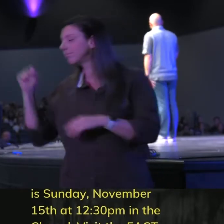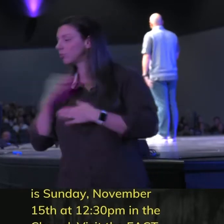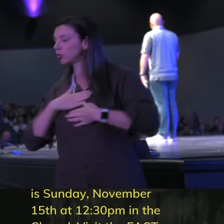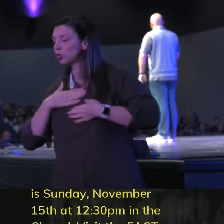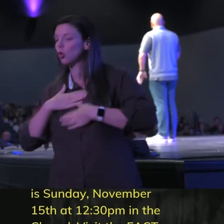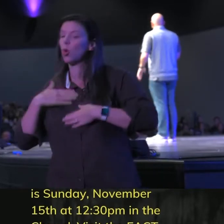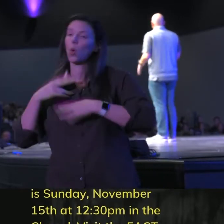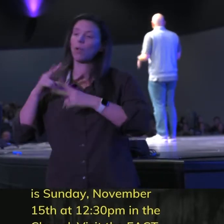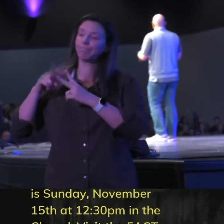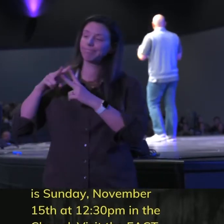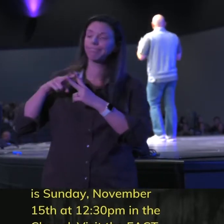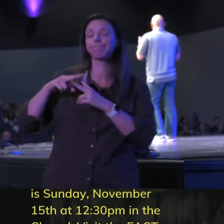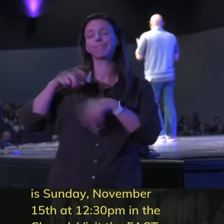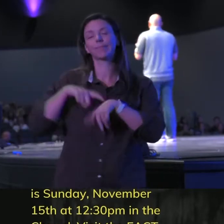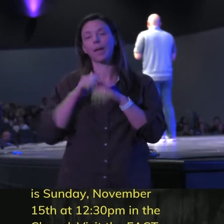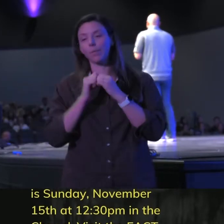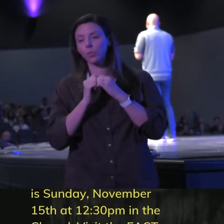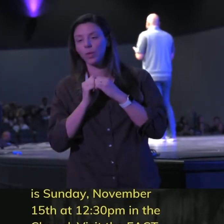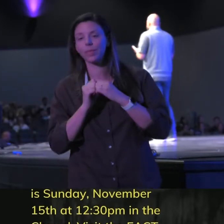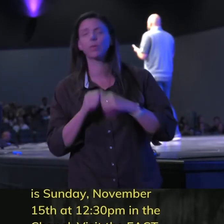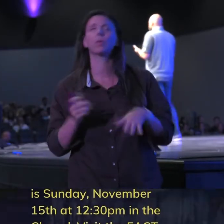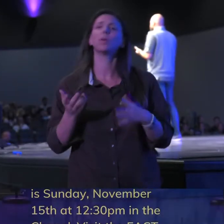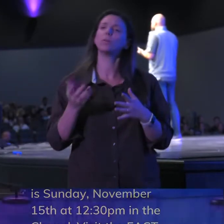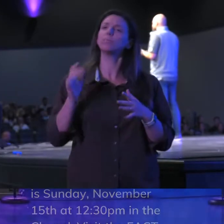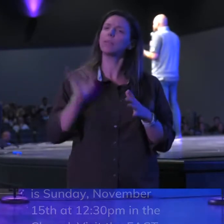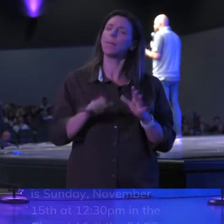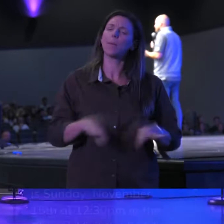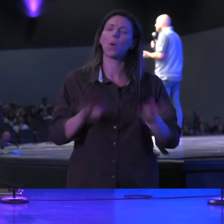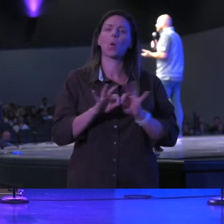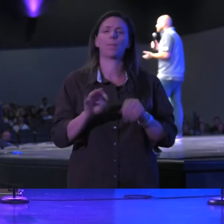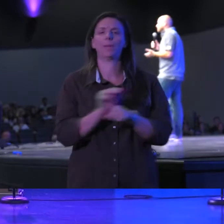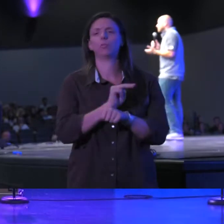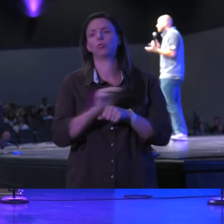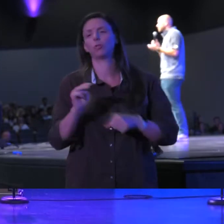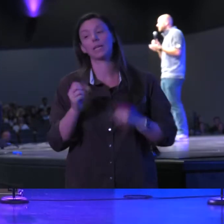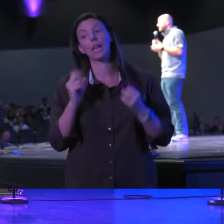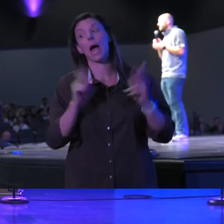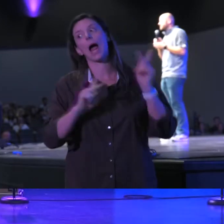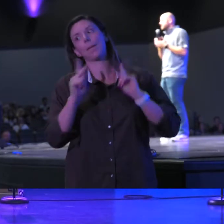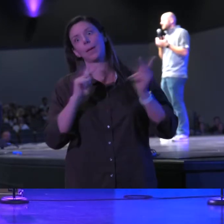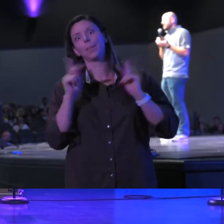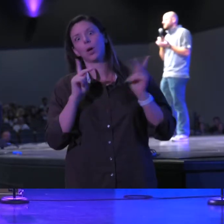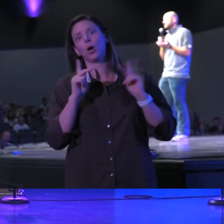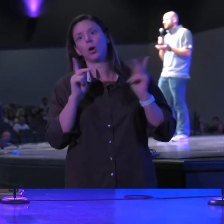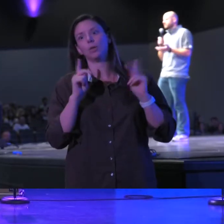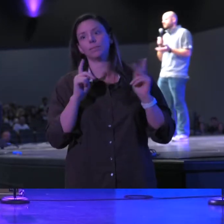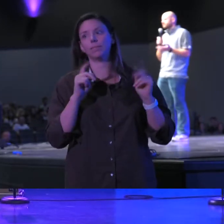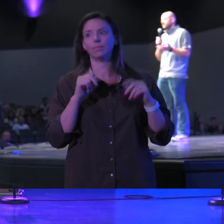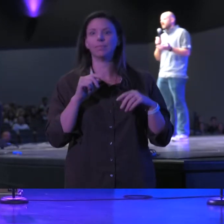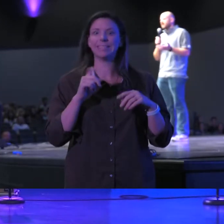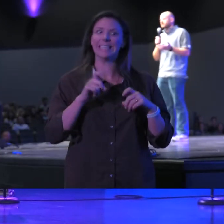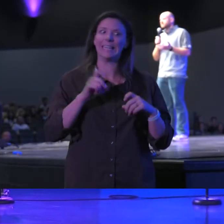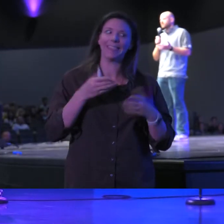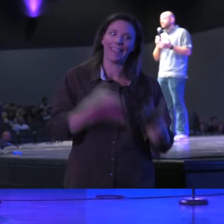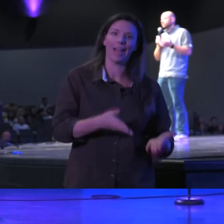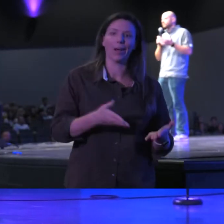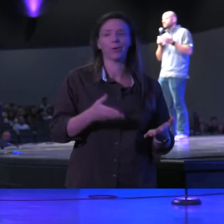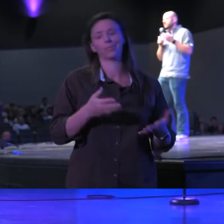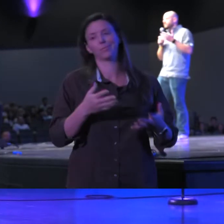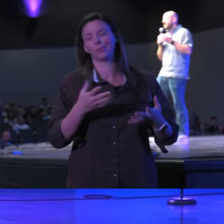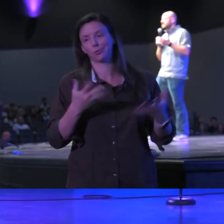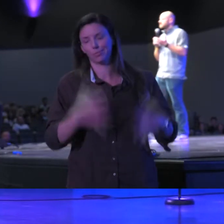time by themselves. And it's an important ministry because it takes a lot of people in order to foster and adopt some children. And